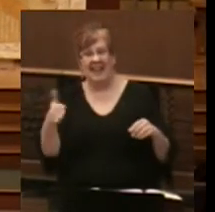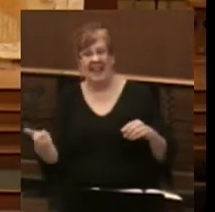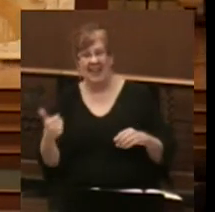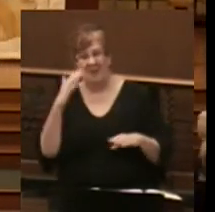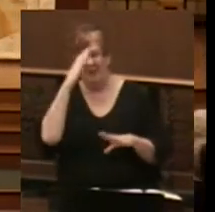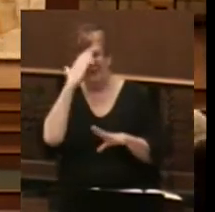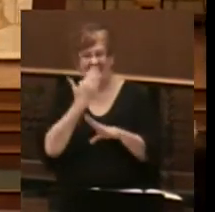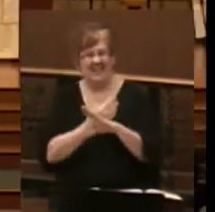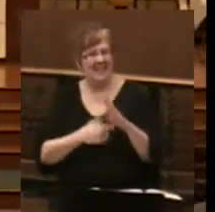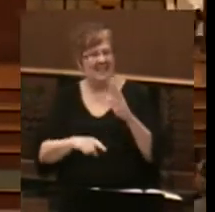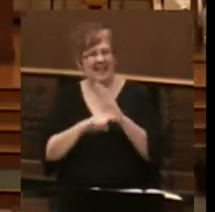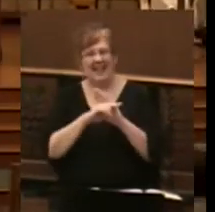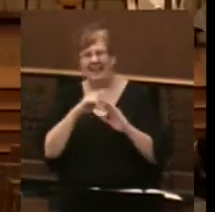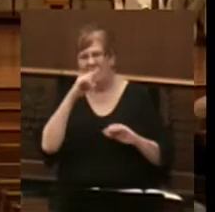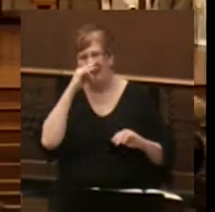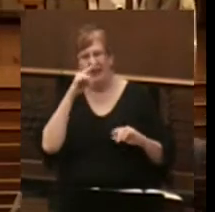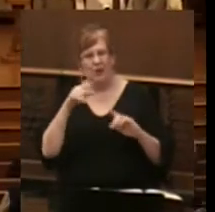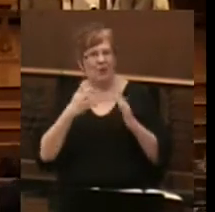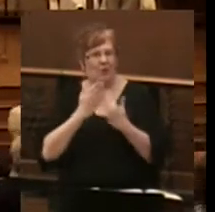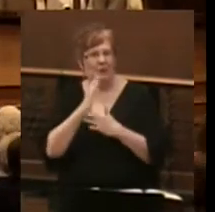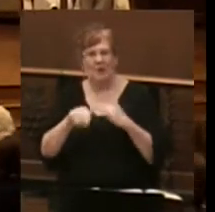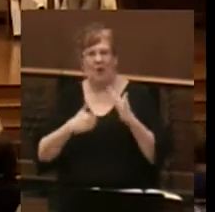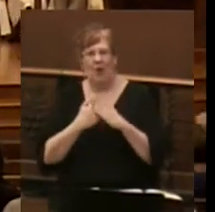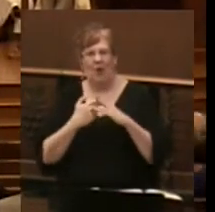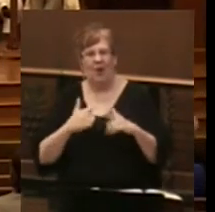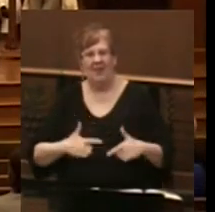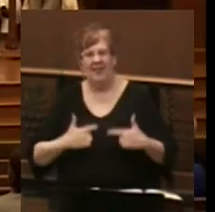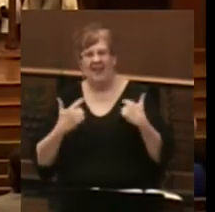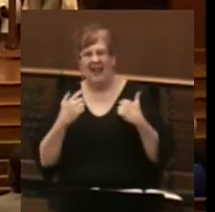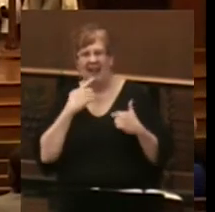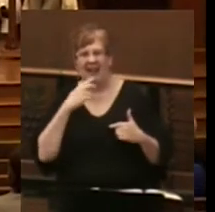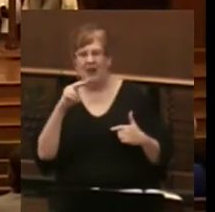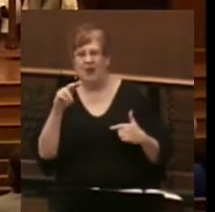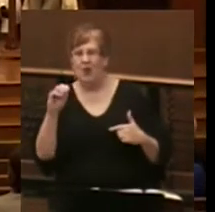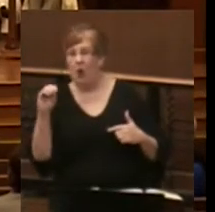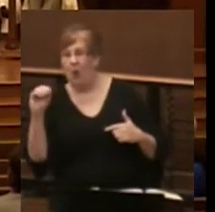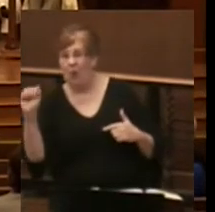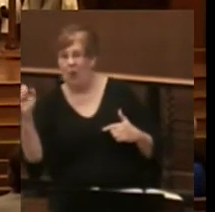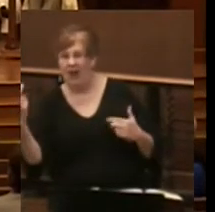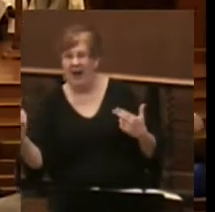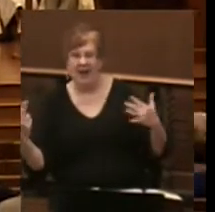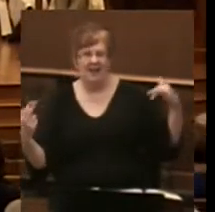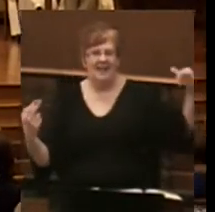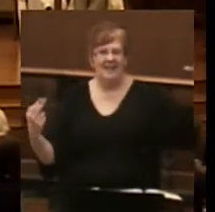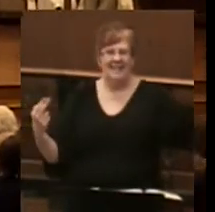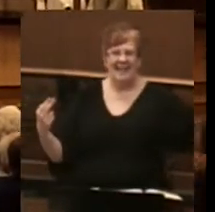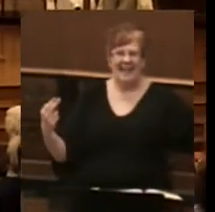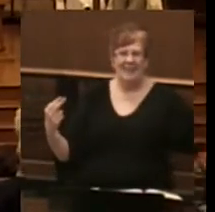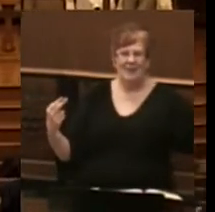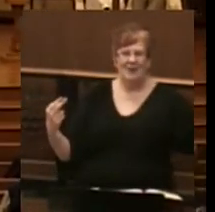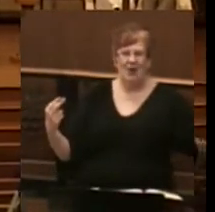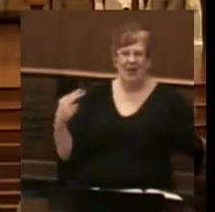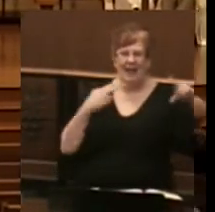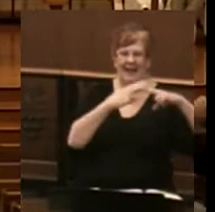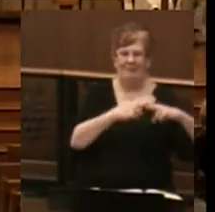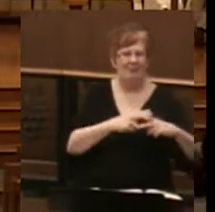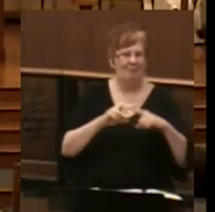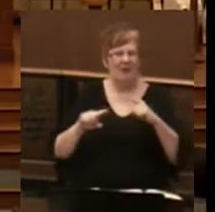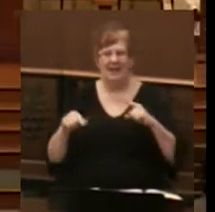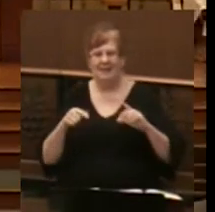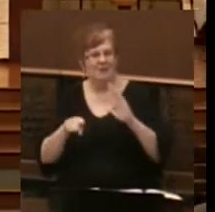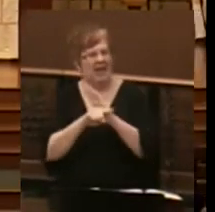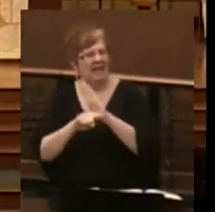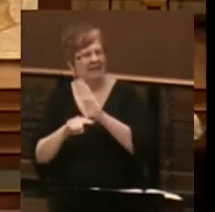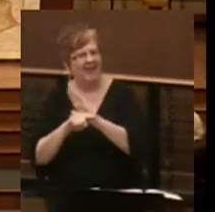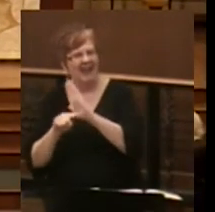was such a negative kid through his whole life, they started calling him Noah. And Noah was